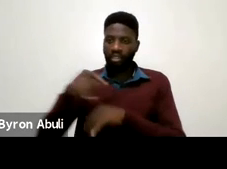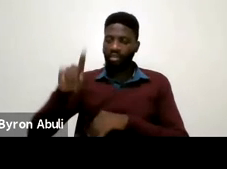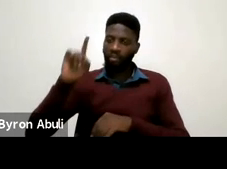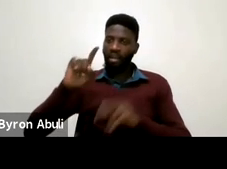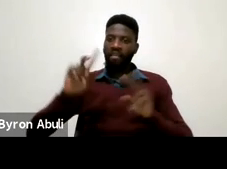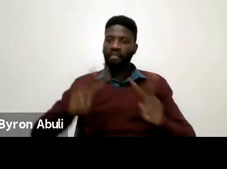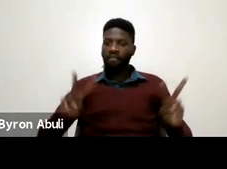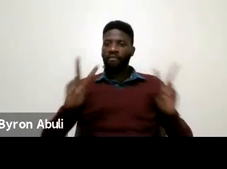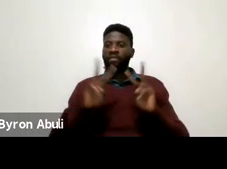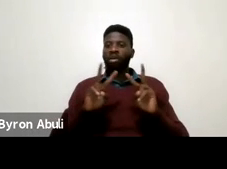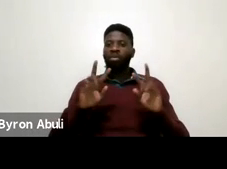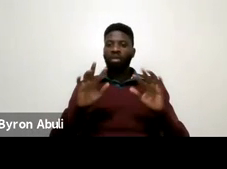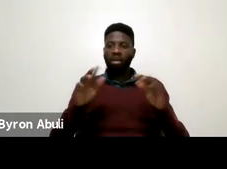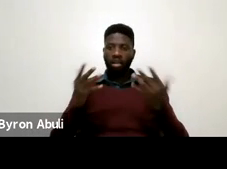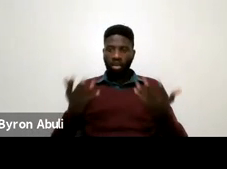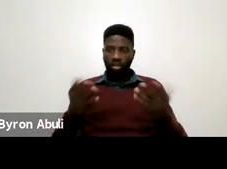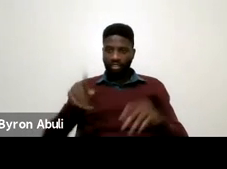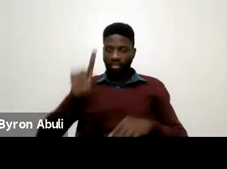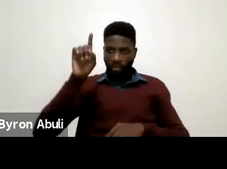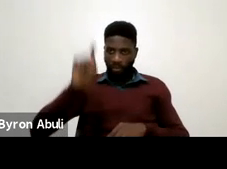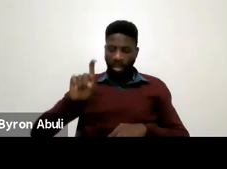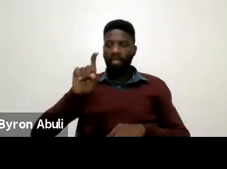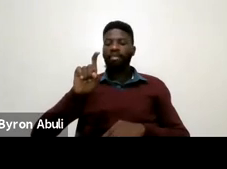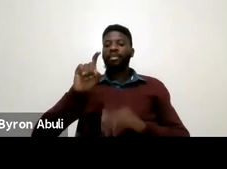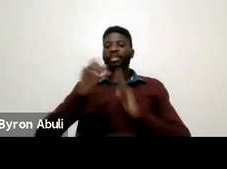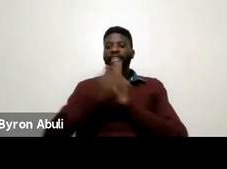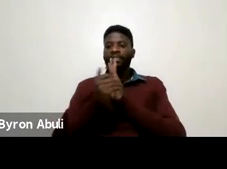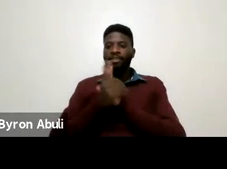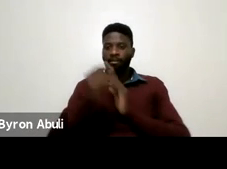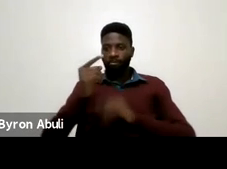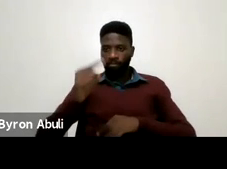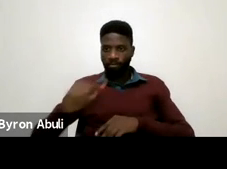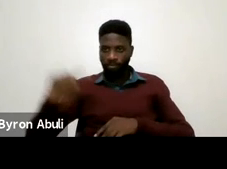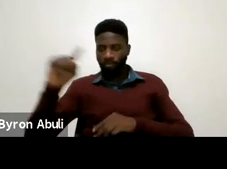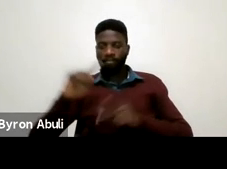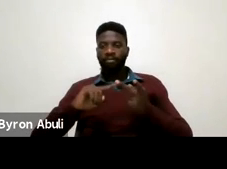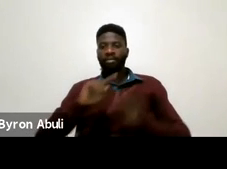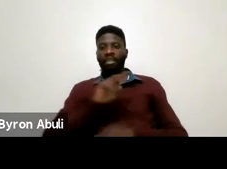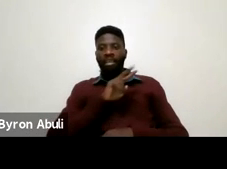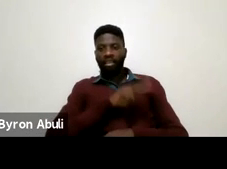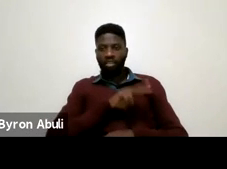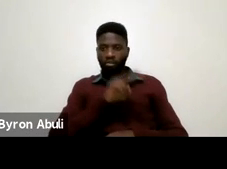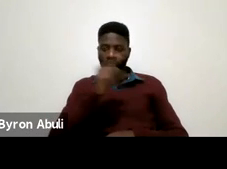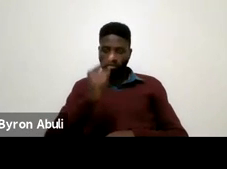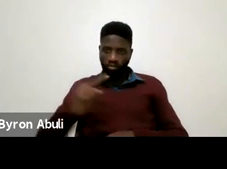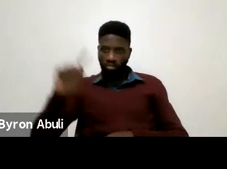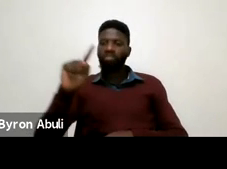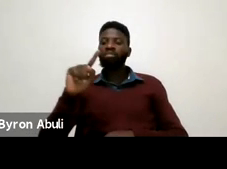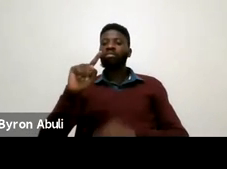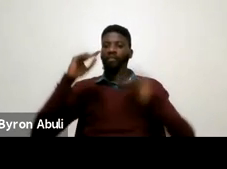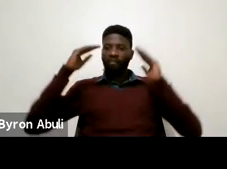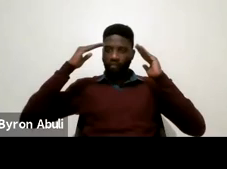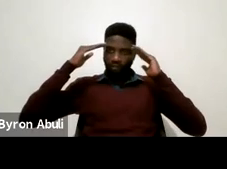this pleasure? You have to invest in the right skills. You have to invest in the right attitude. You've got to invest in the things that really matter to